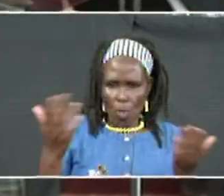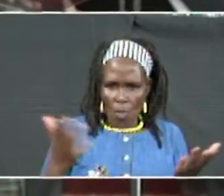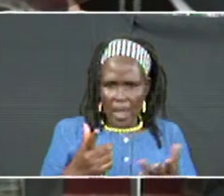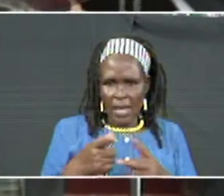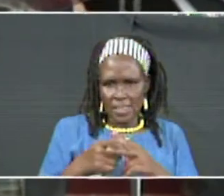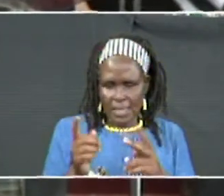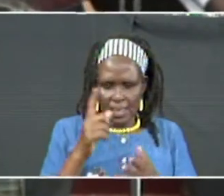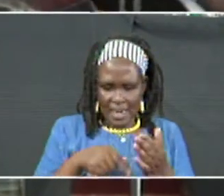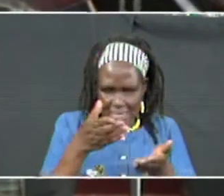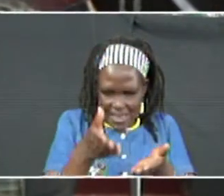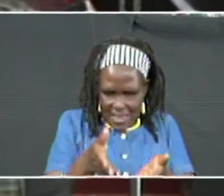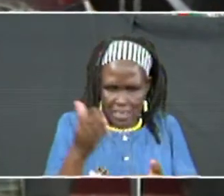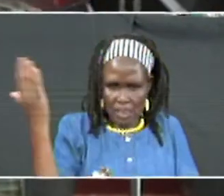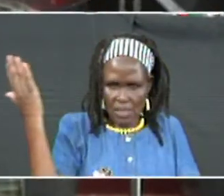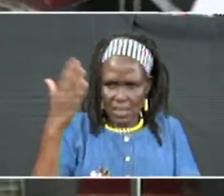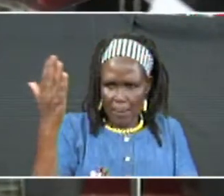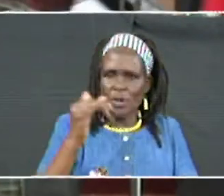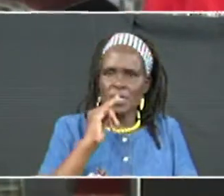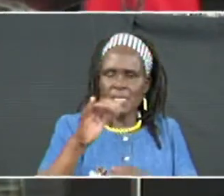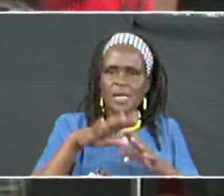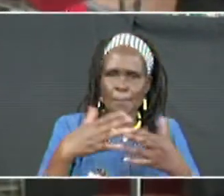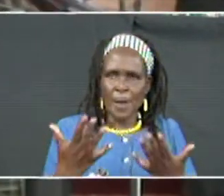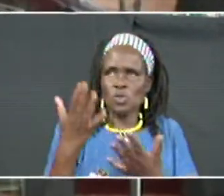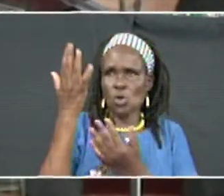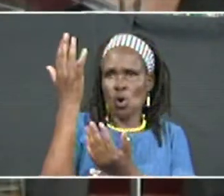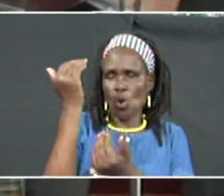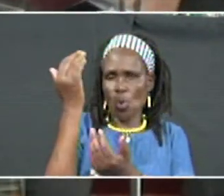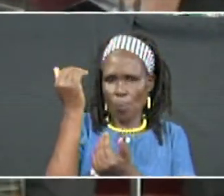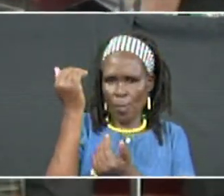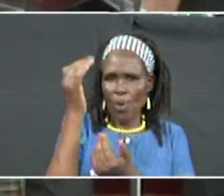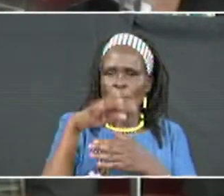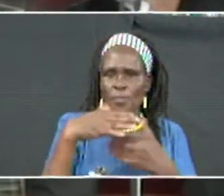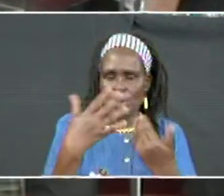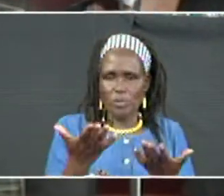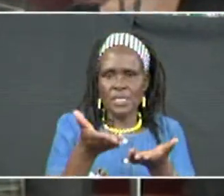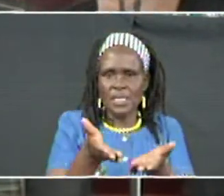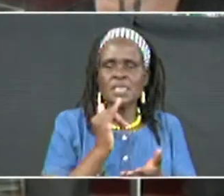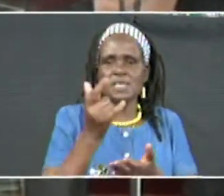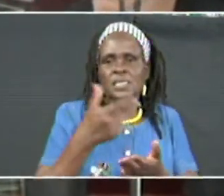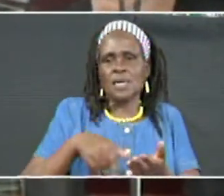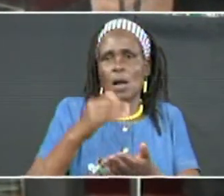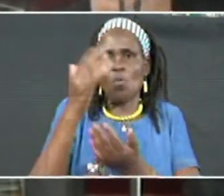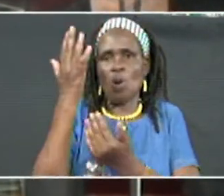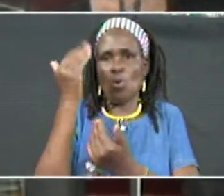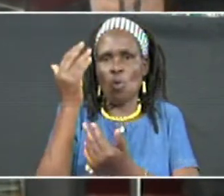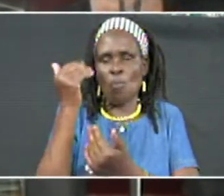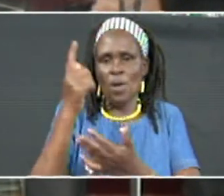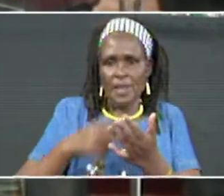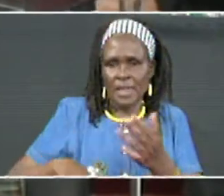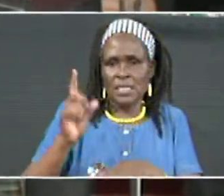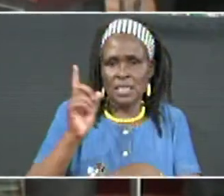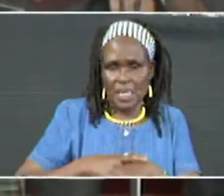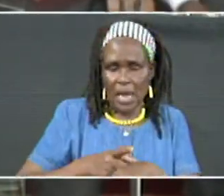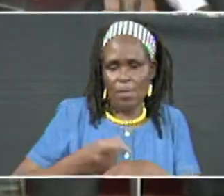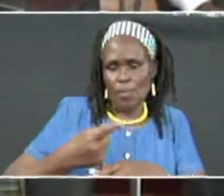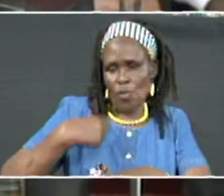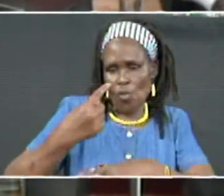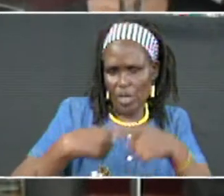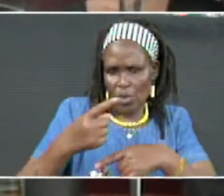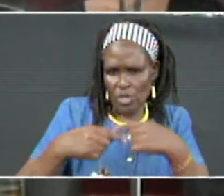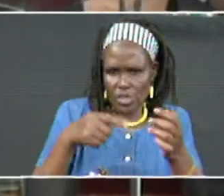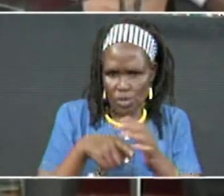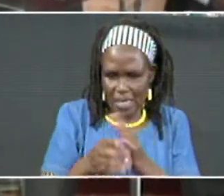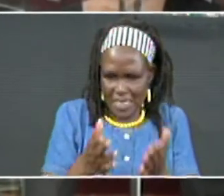sermon is about hope. Because this is our hope, that when we continue in this true